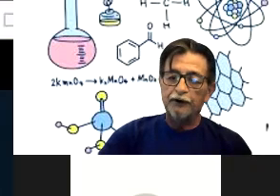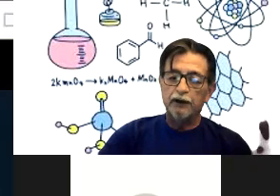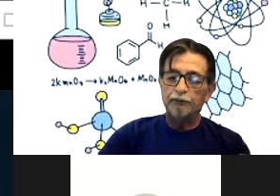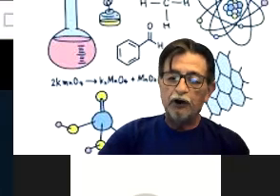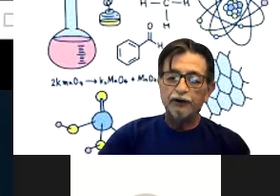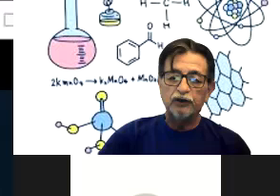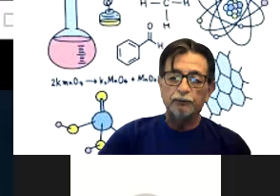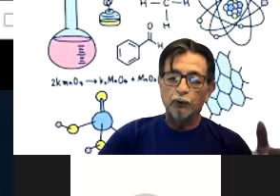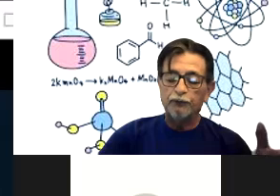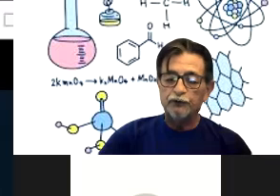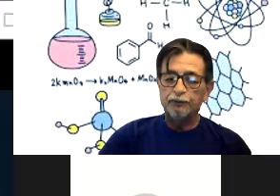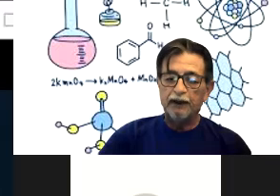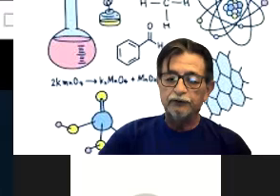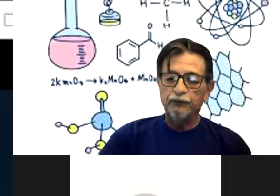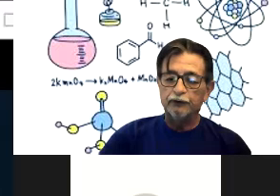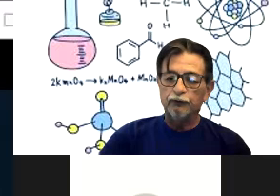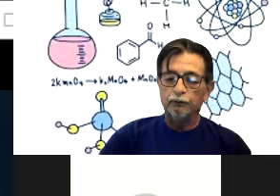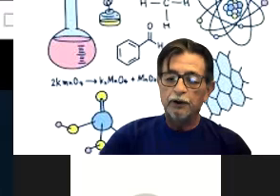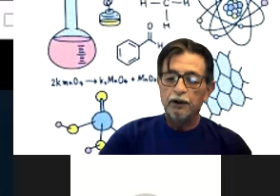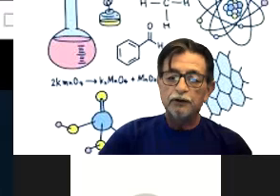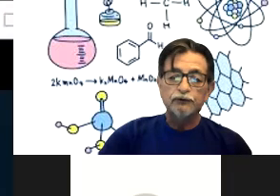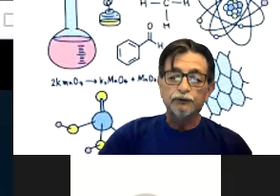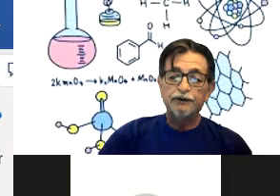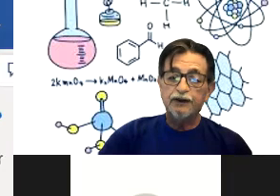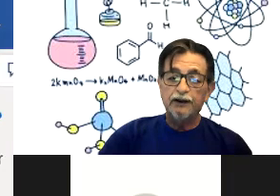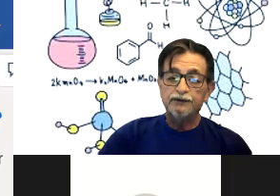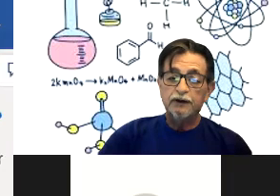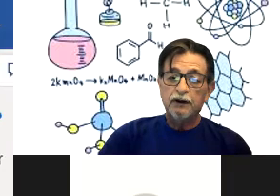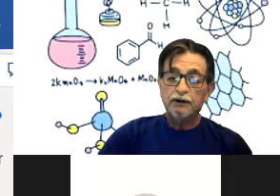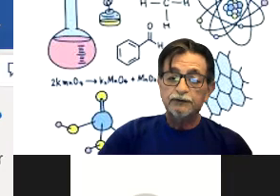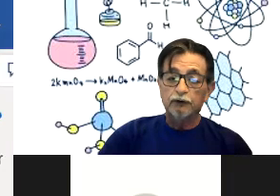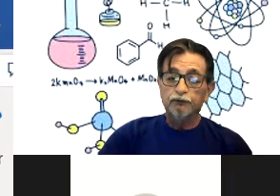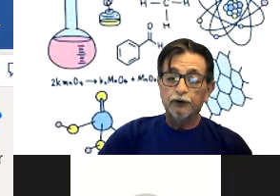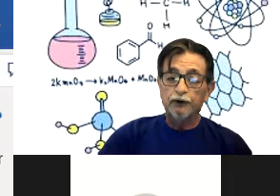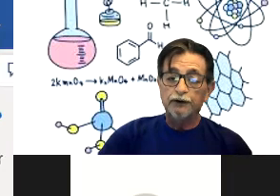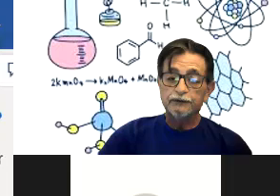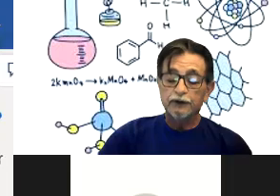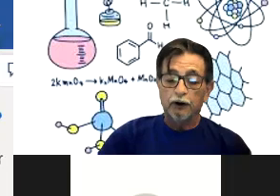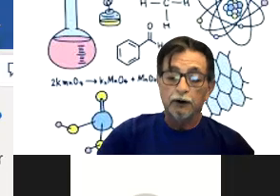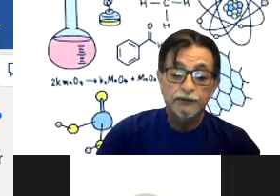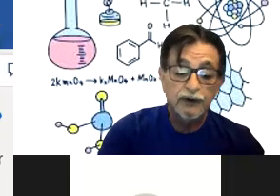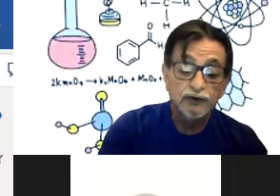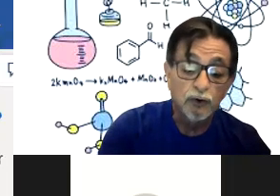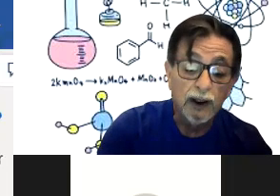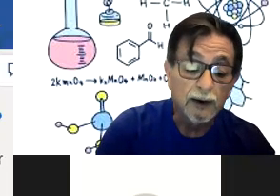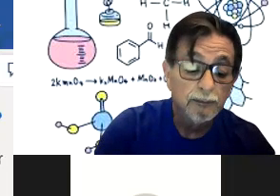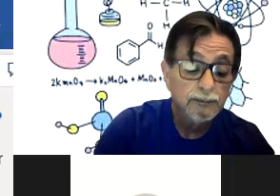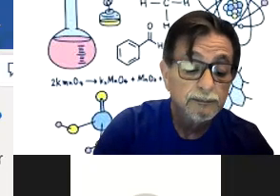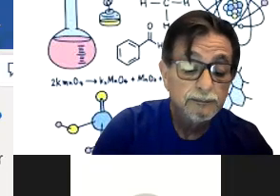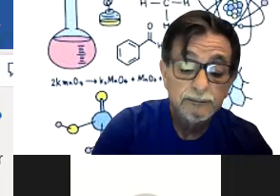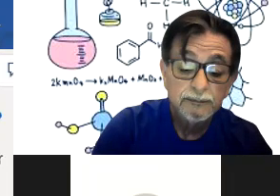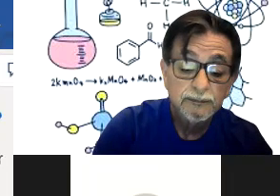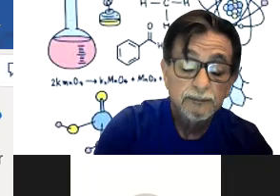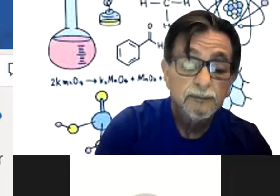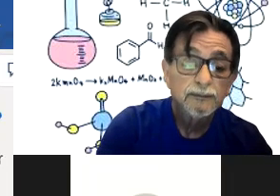on the periodic table with respect to the group. So in this case, sulfur is our central atom.